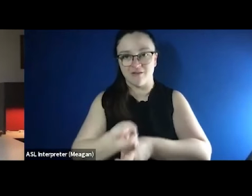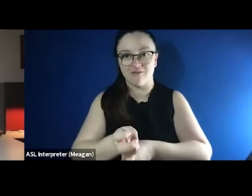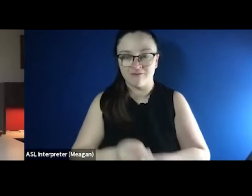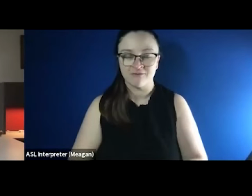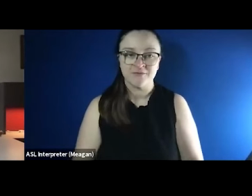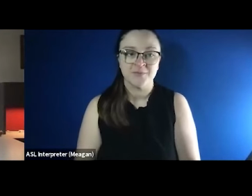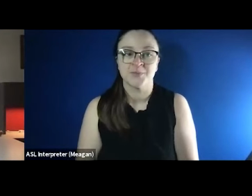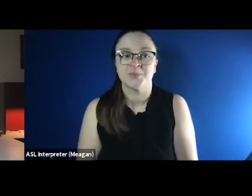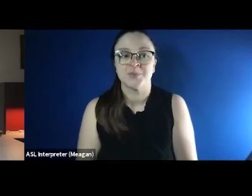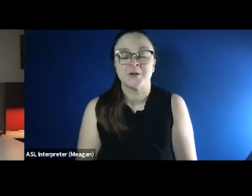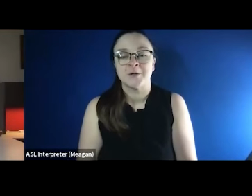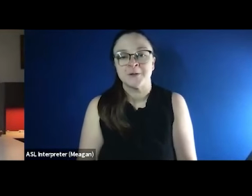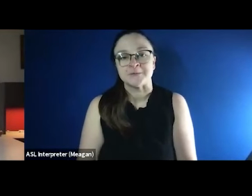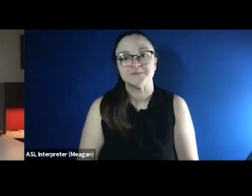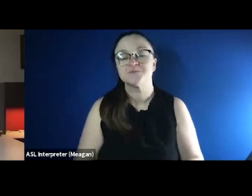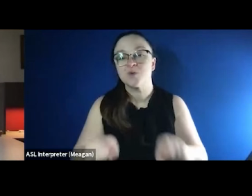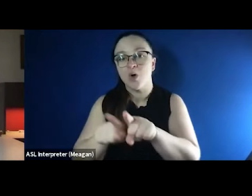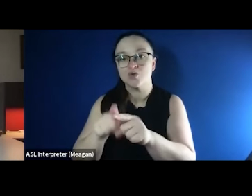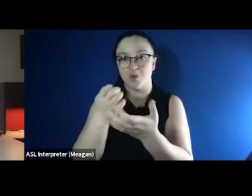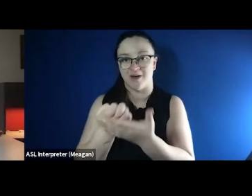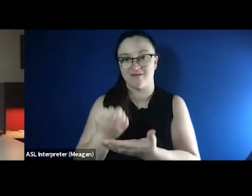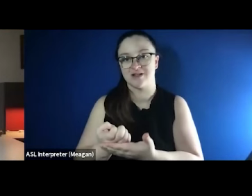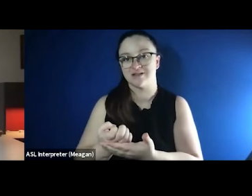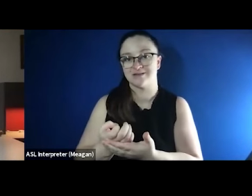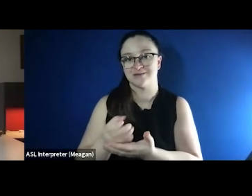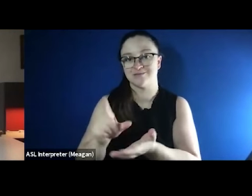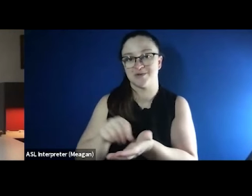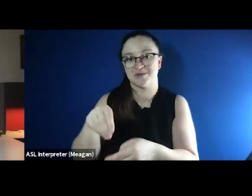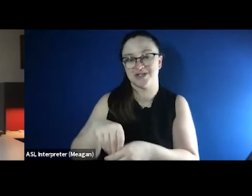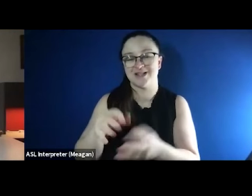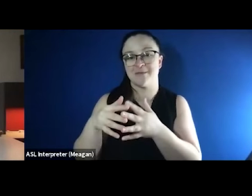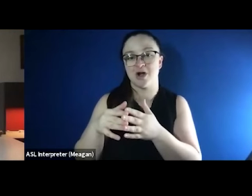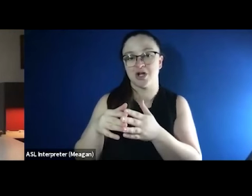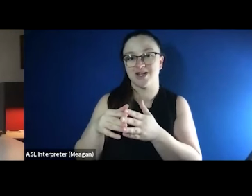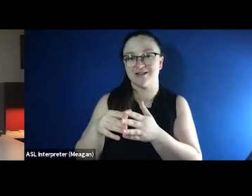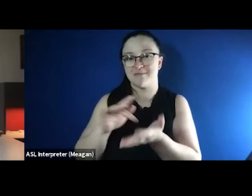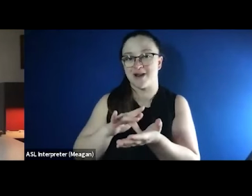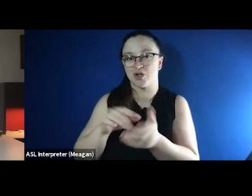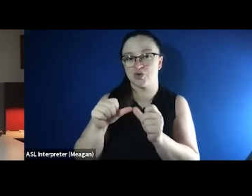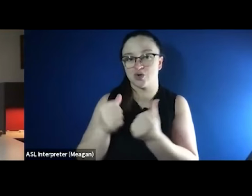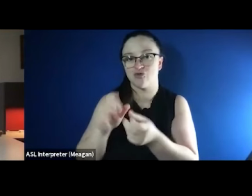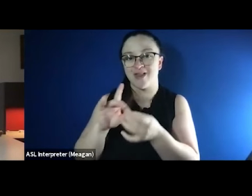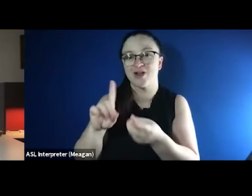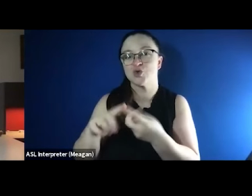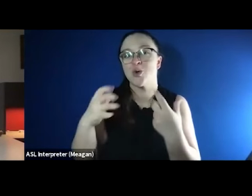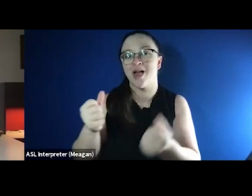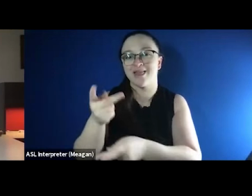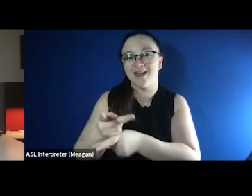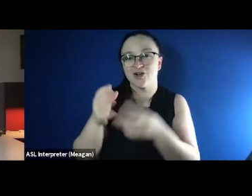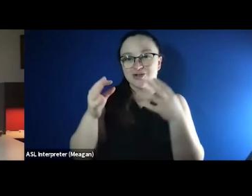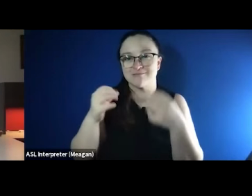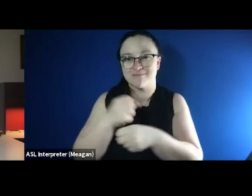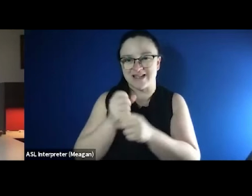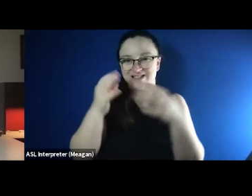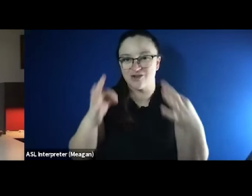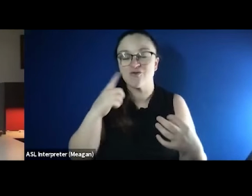Likewise, there's evidence recently published in the Journal of the American Medical Association regarding healthcare decision-making for older